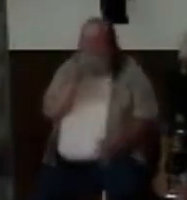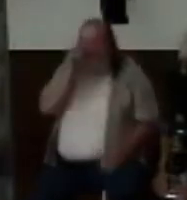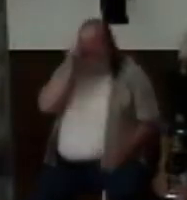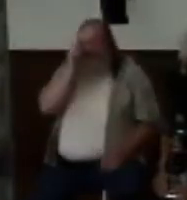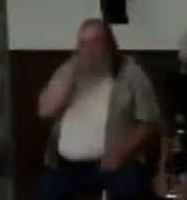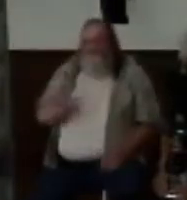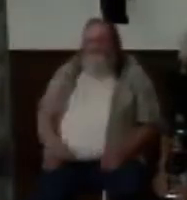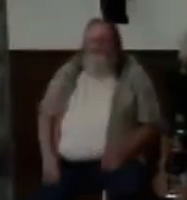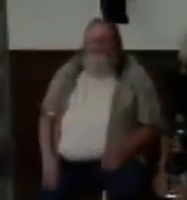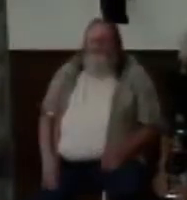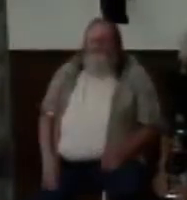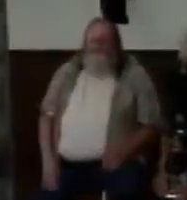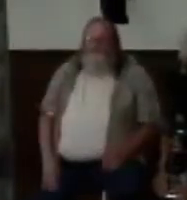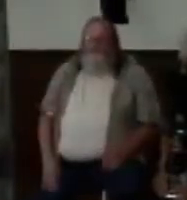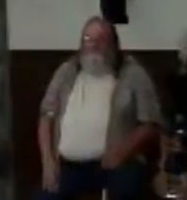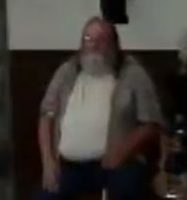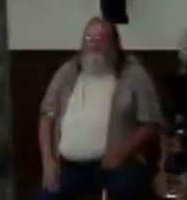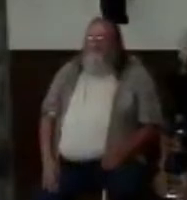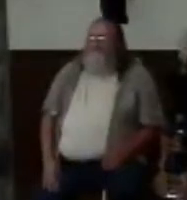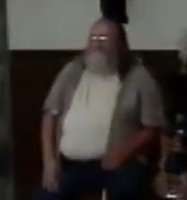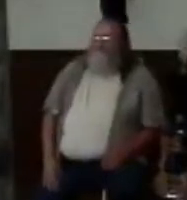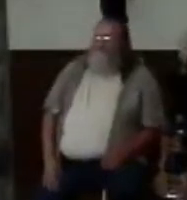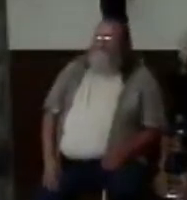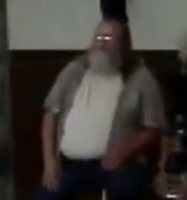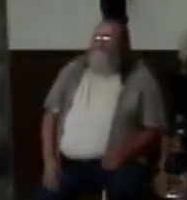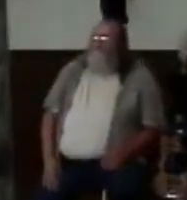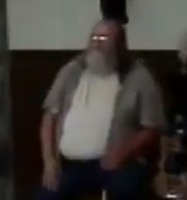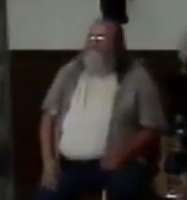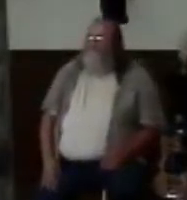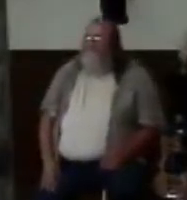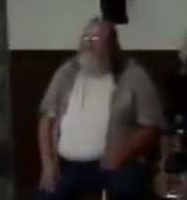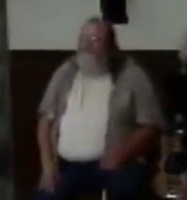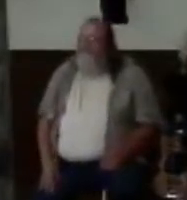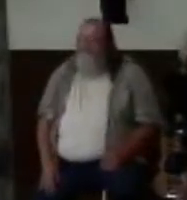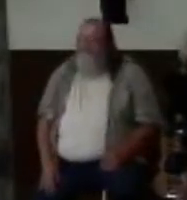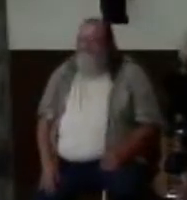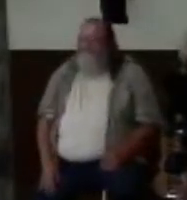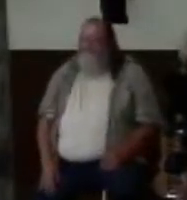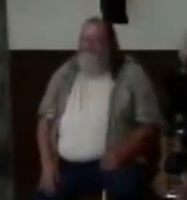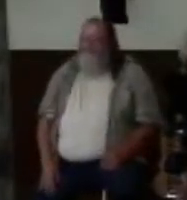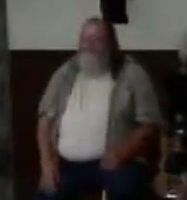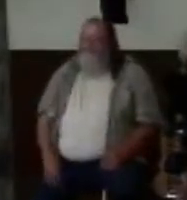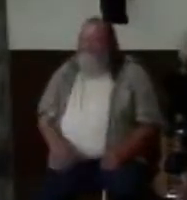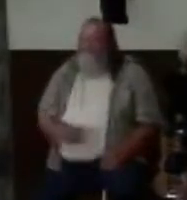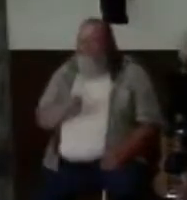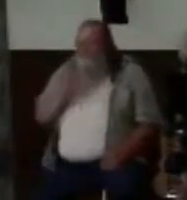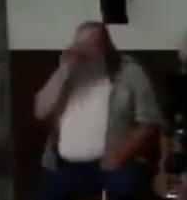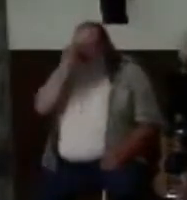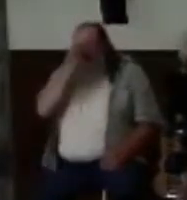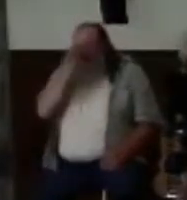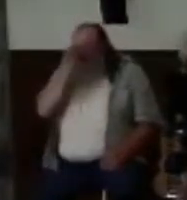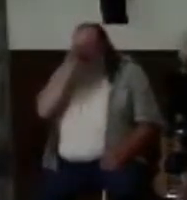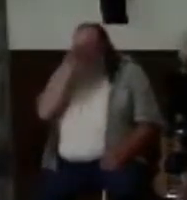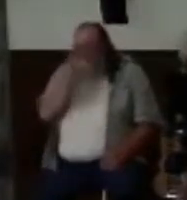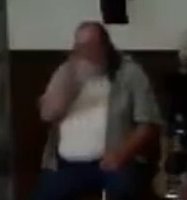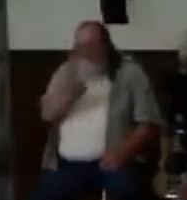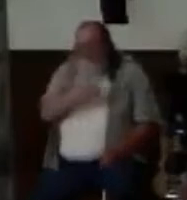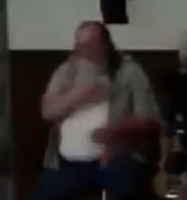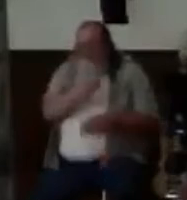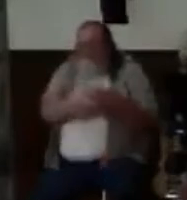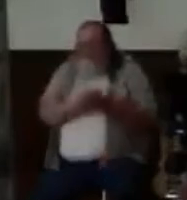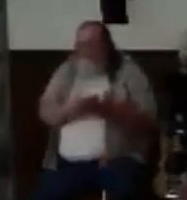I'm just thinking of our little girl. Just think, one day all this will be yours. Not necessarily a desirable